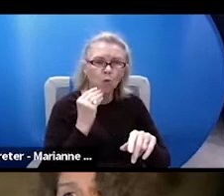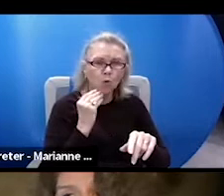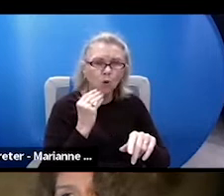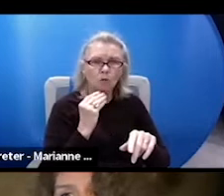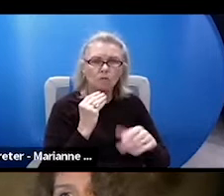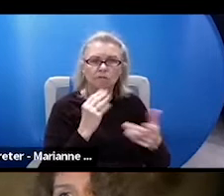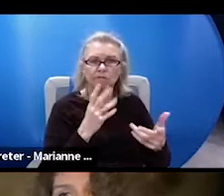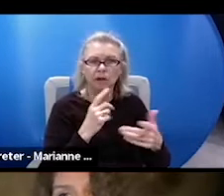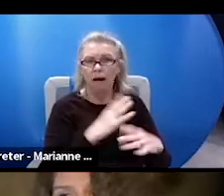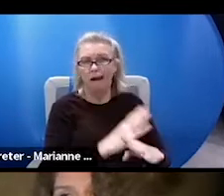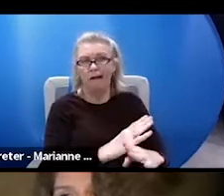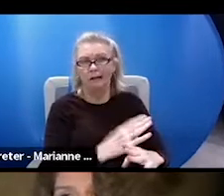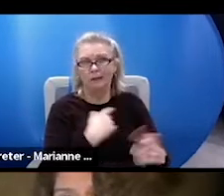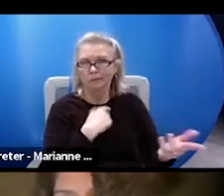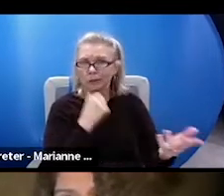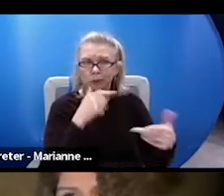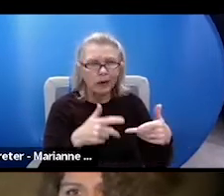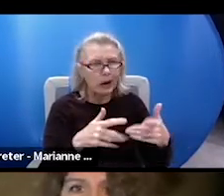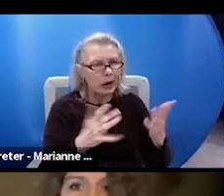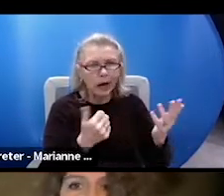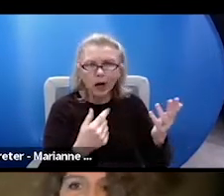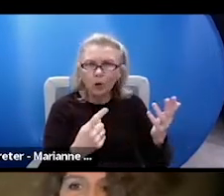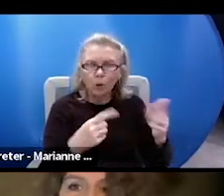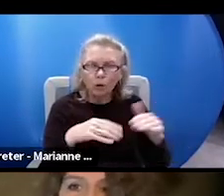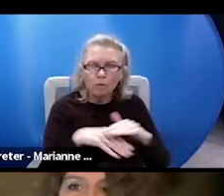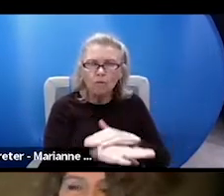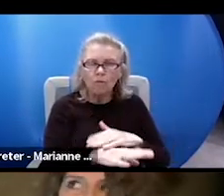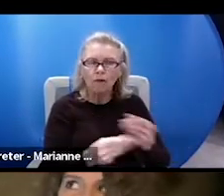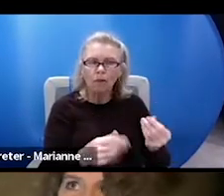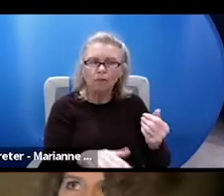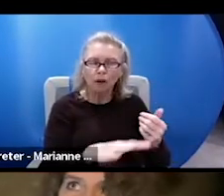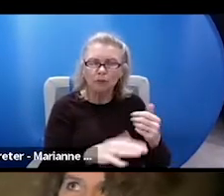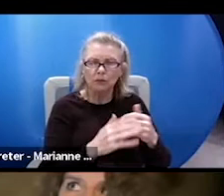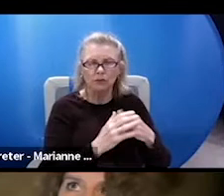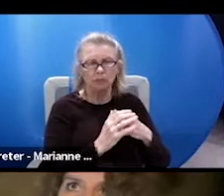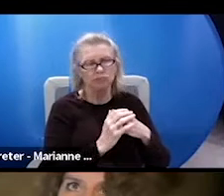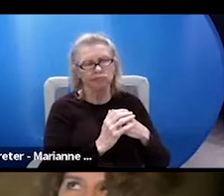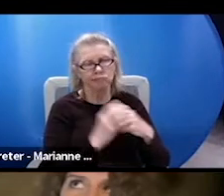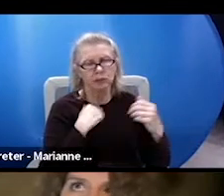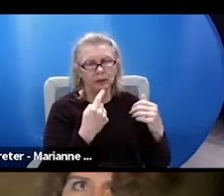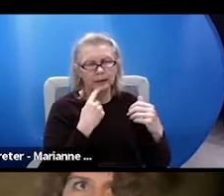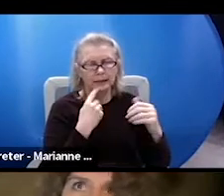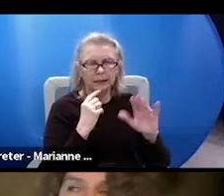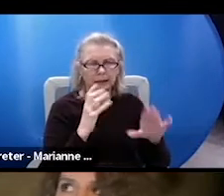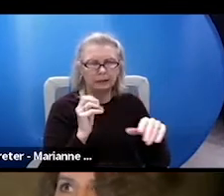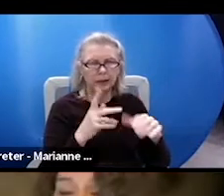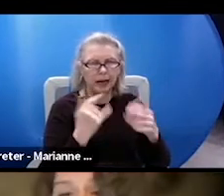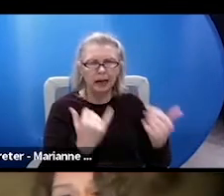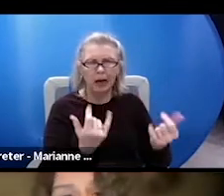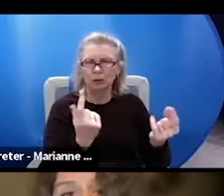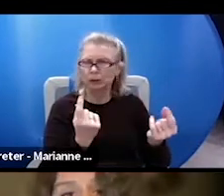us out and would not let anyone enter the premises. So we said, okay, what are we going to do?